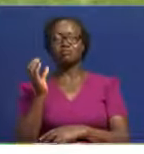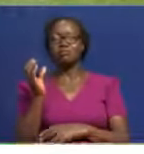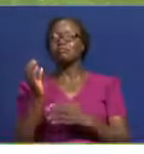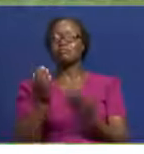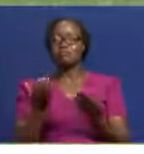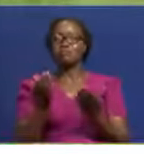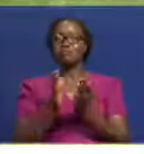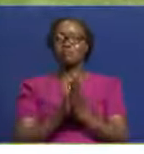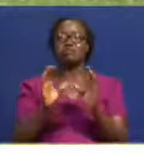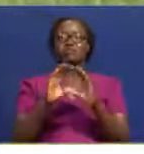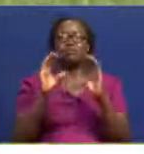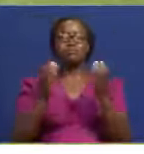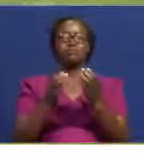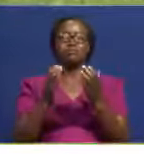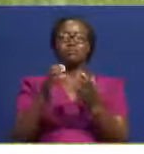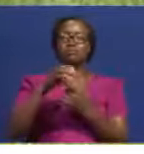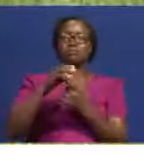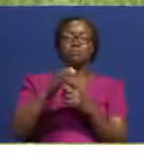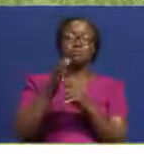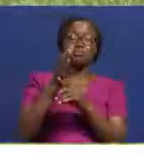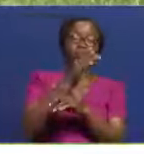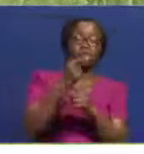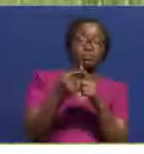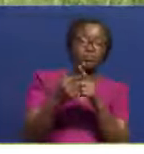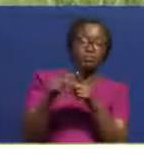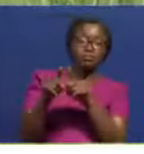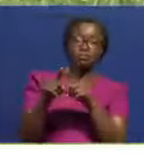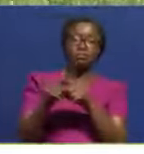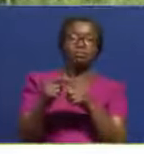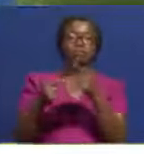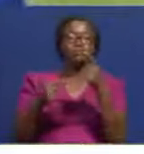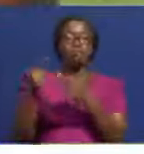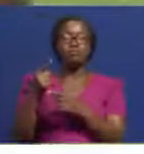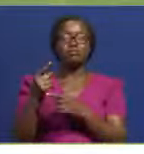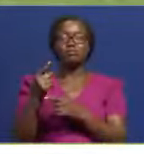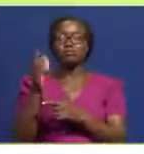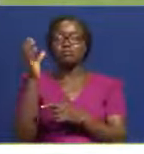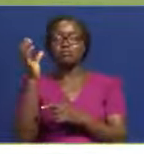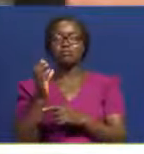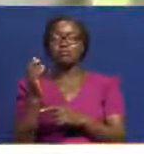World Championship in Beijing the previous year. He also won a gold medal in the